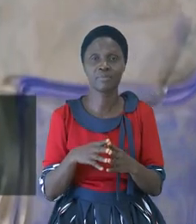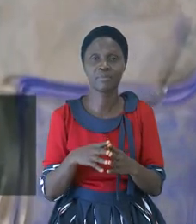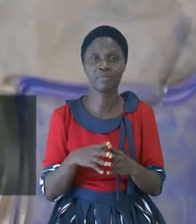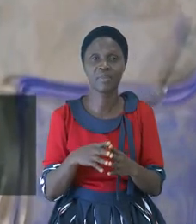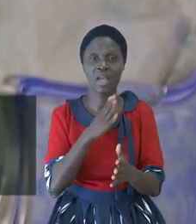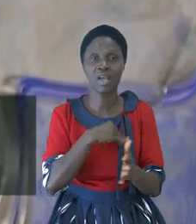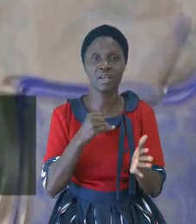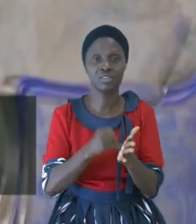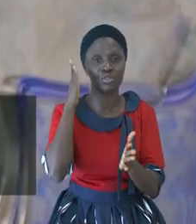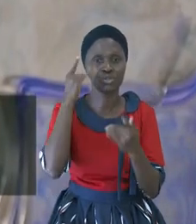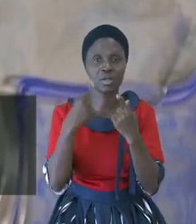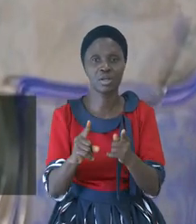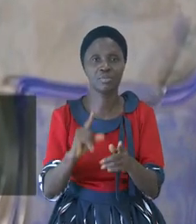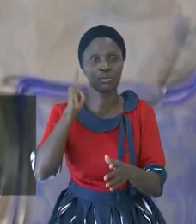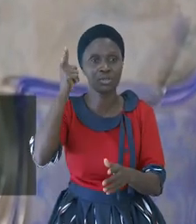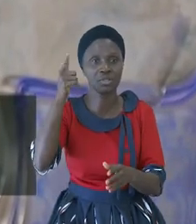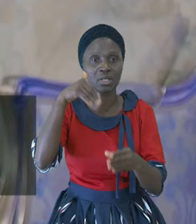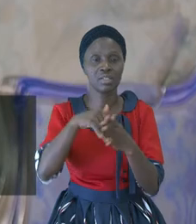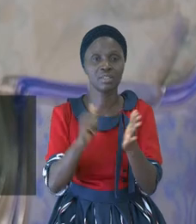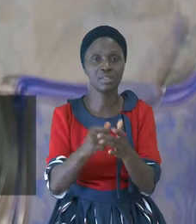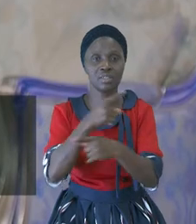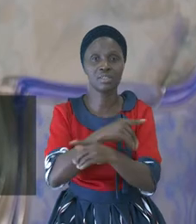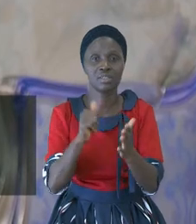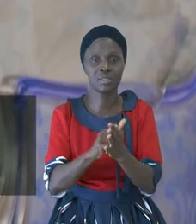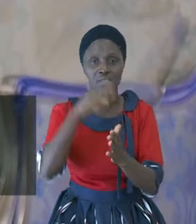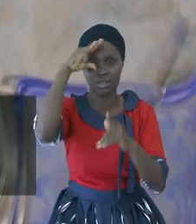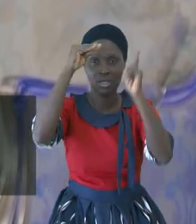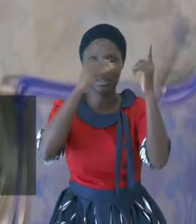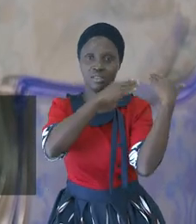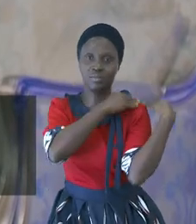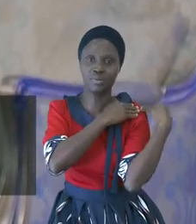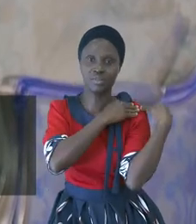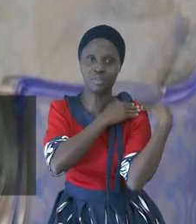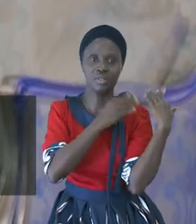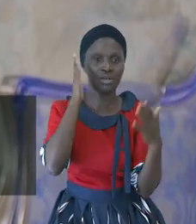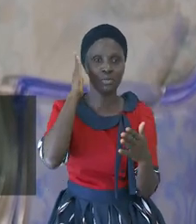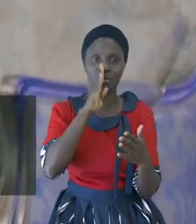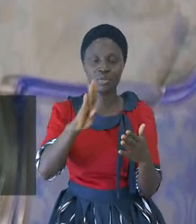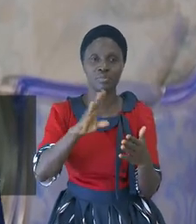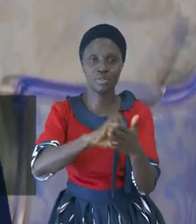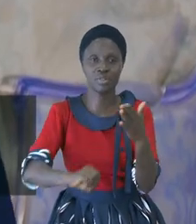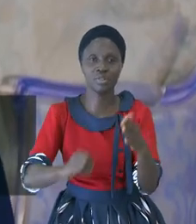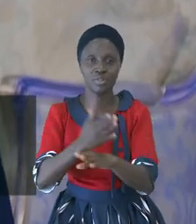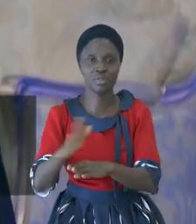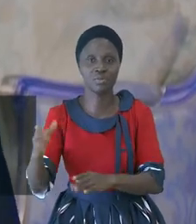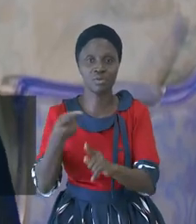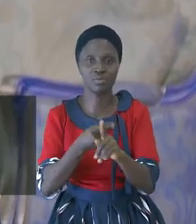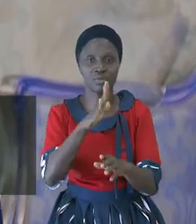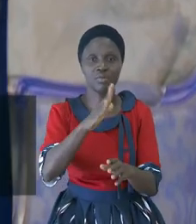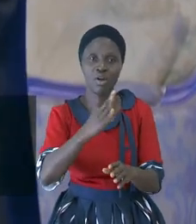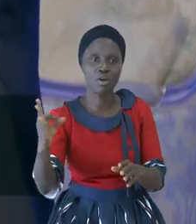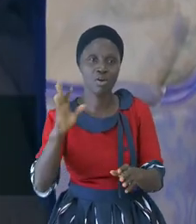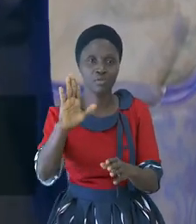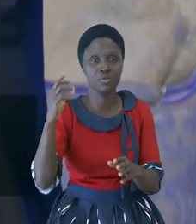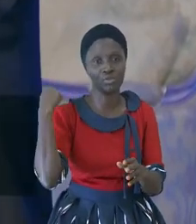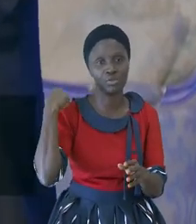taken away from off thy shoulders, and his yoke from off thy neck, and